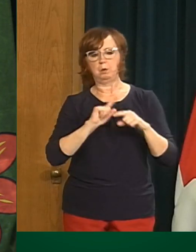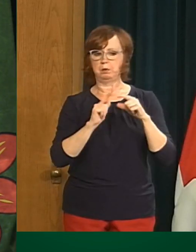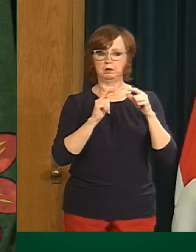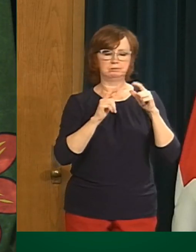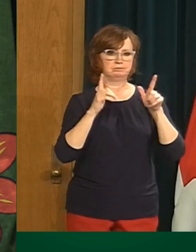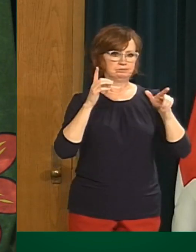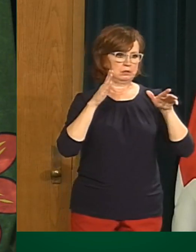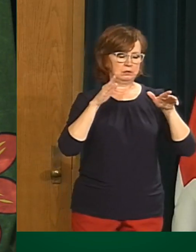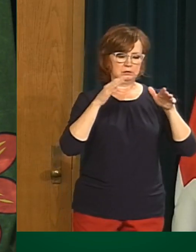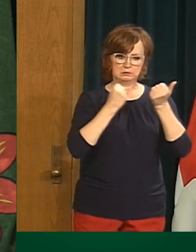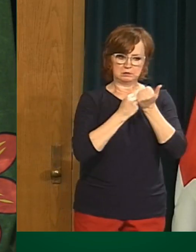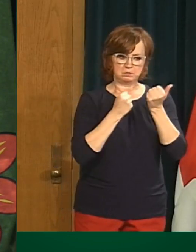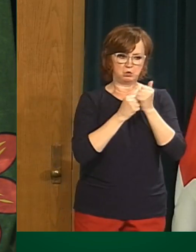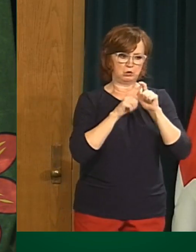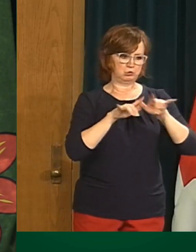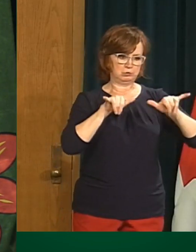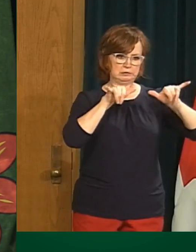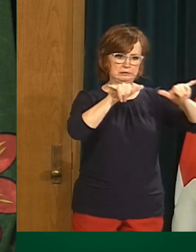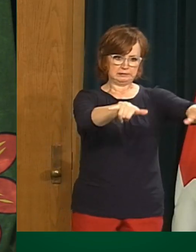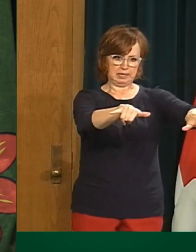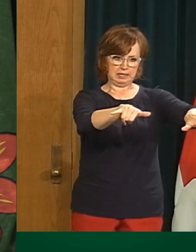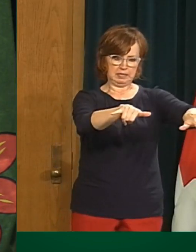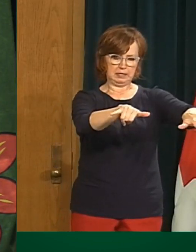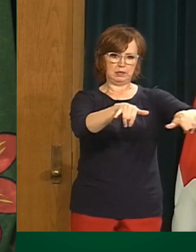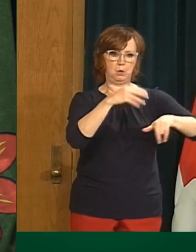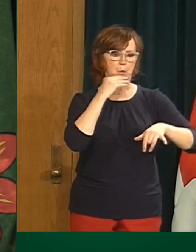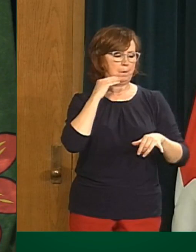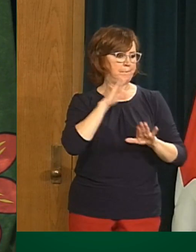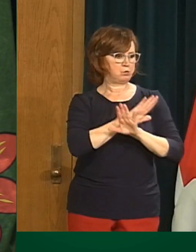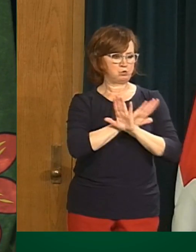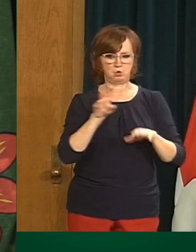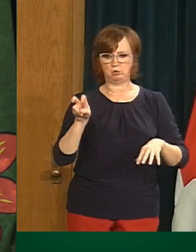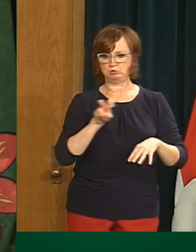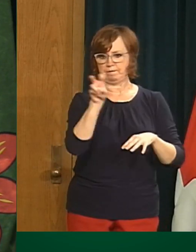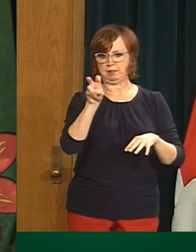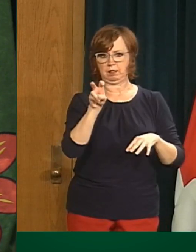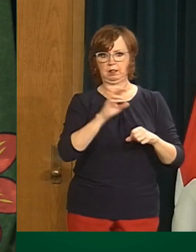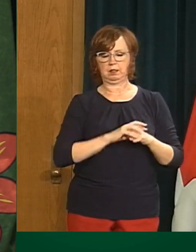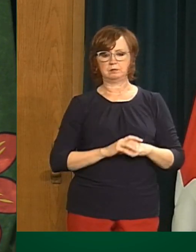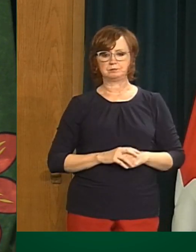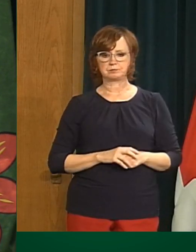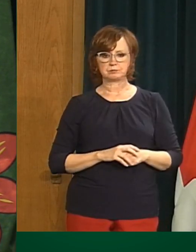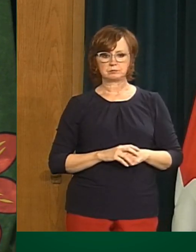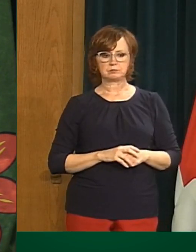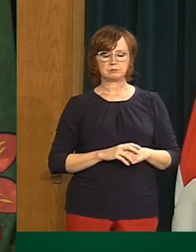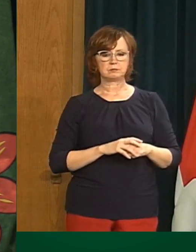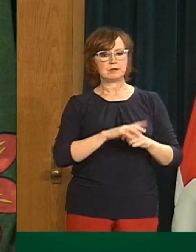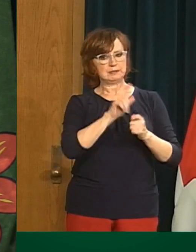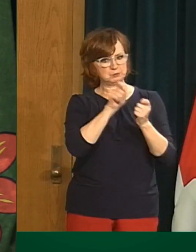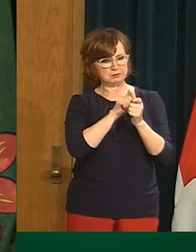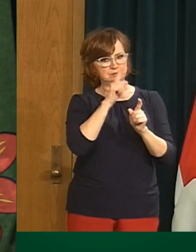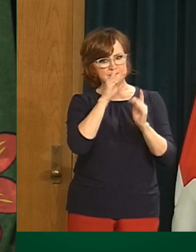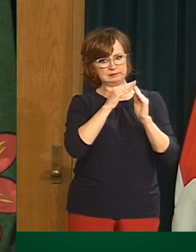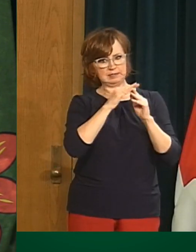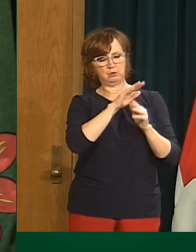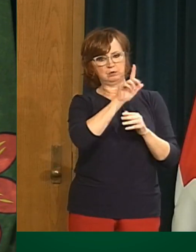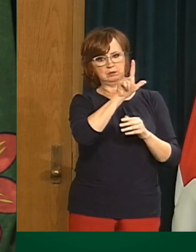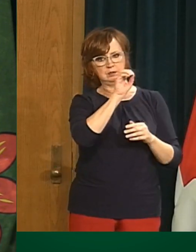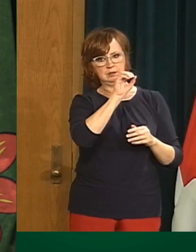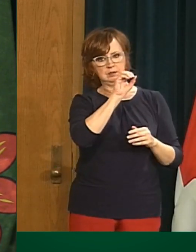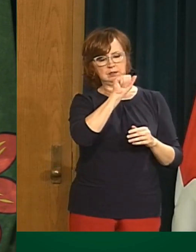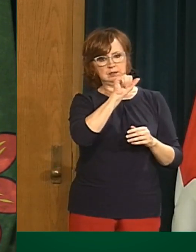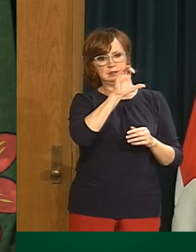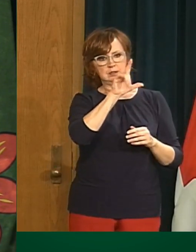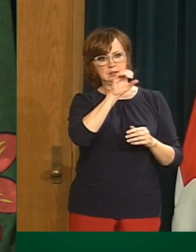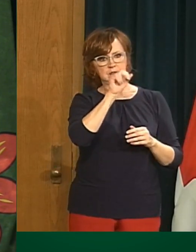specifically providing supports into the community of La Loche in the way of ensuring that we can self-isolate those individuals that need to